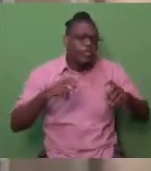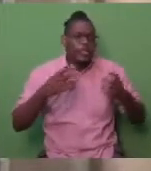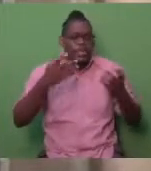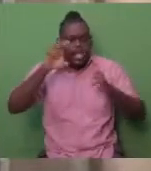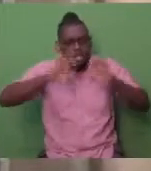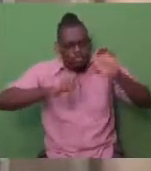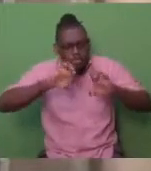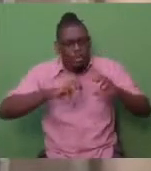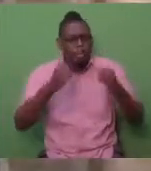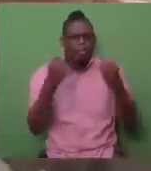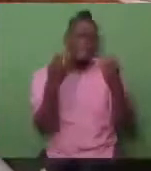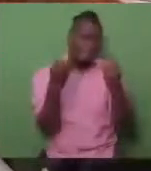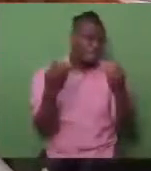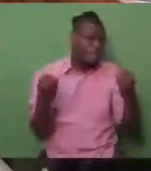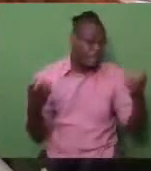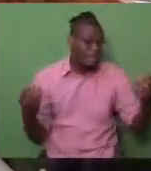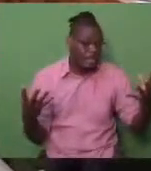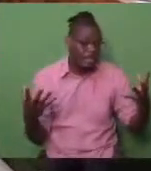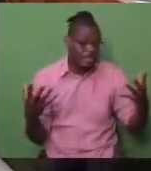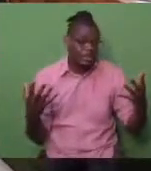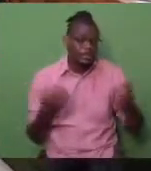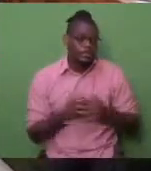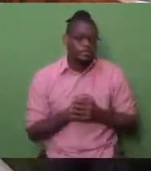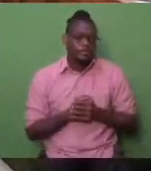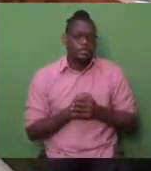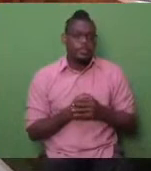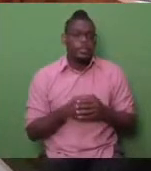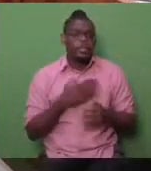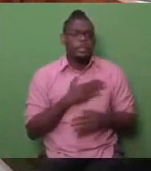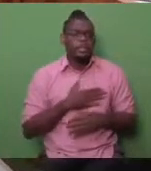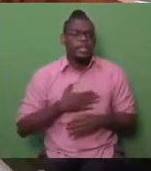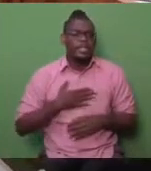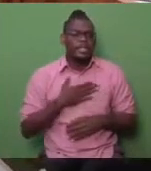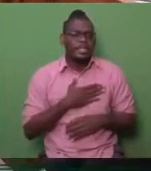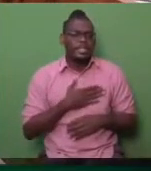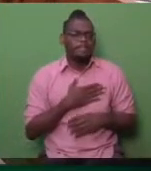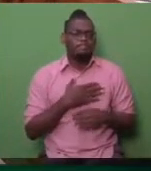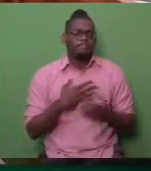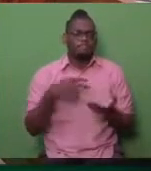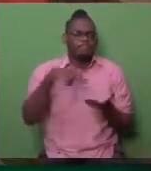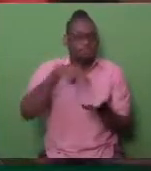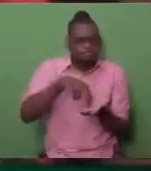pardon, 53.1E, please. I'm hearing a lot of crosstalk from across the floor.